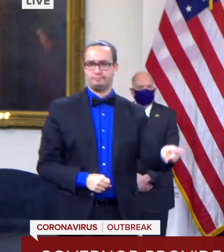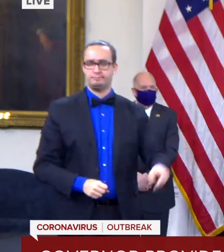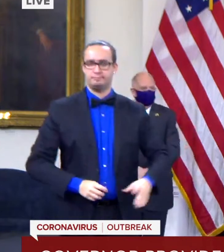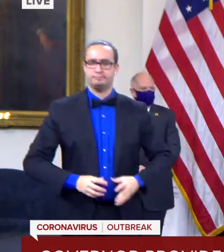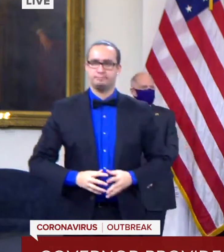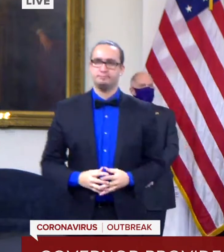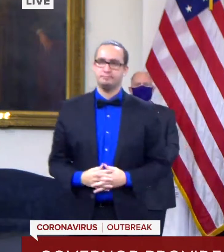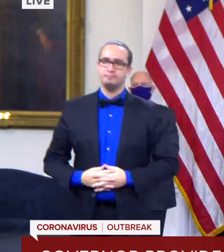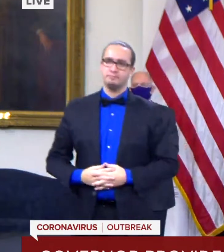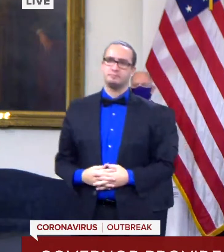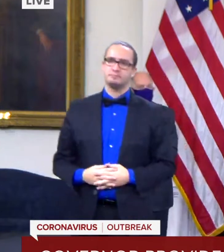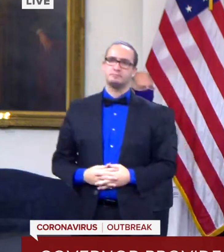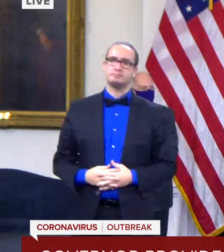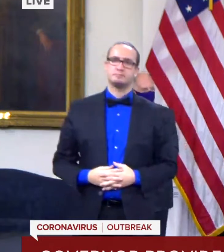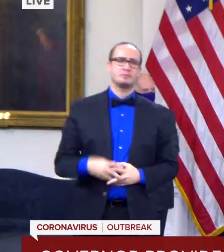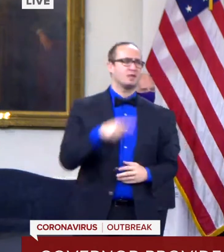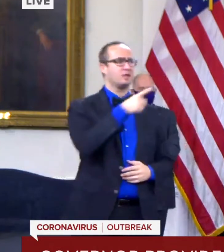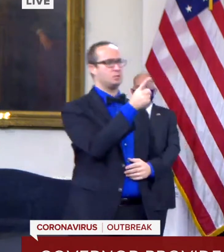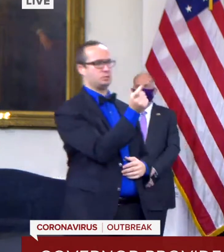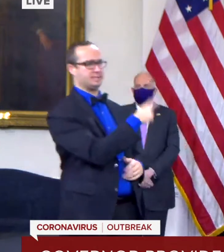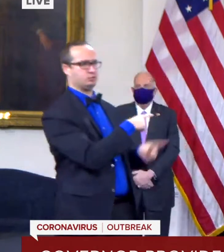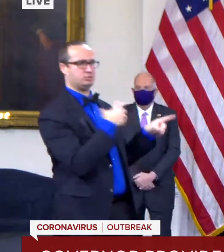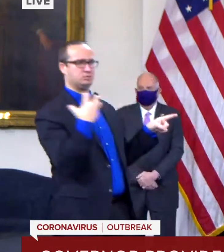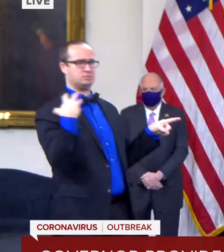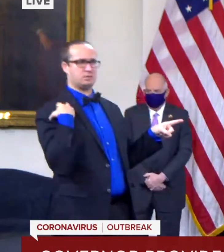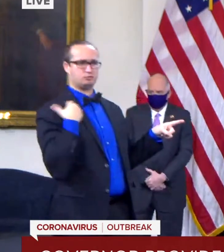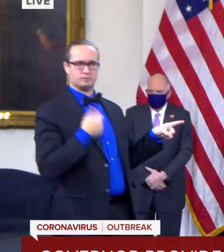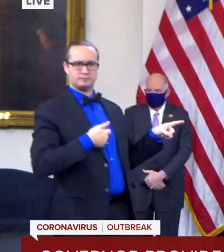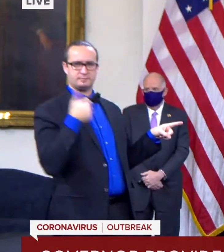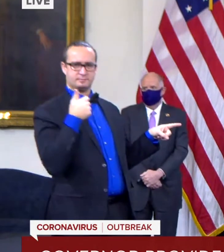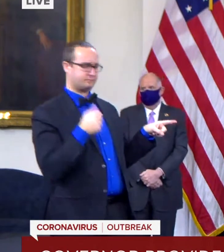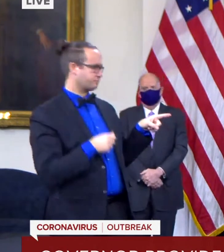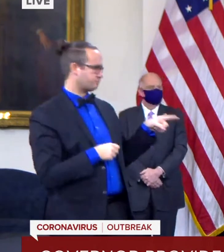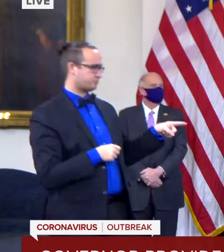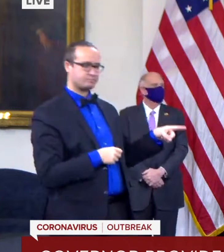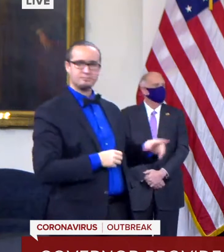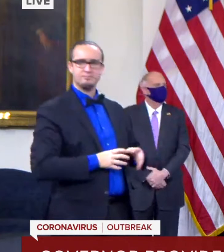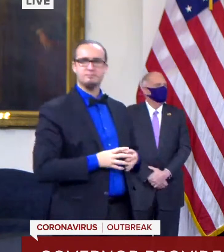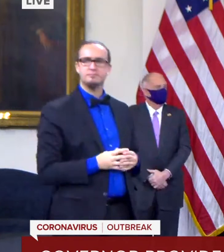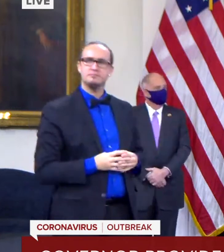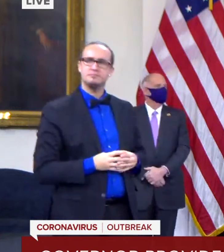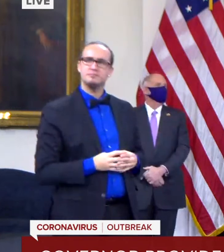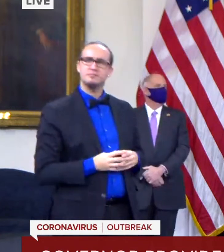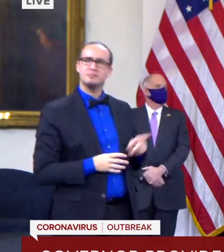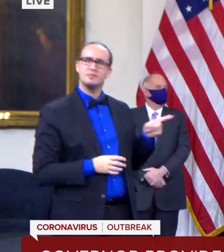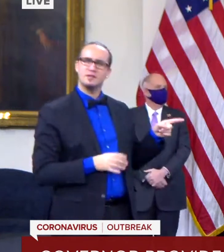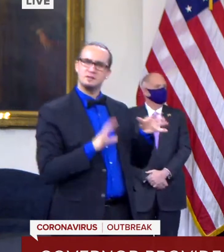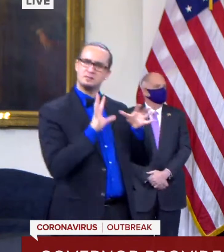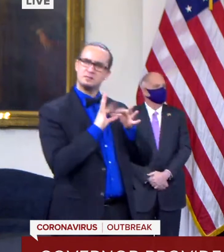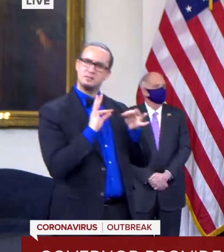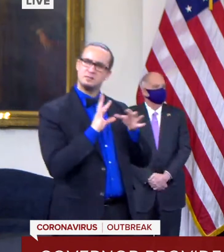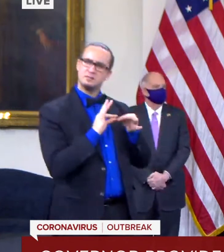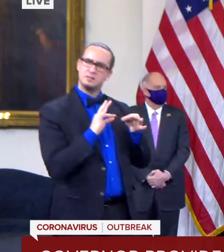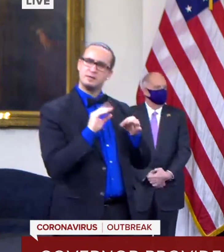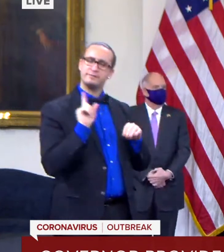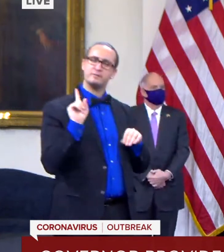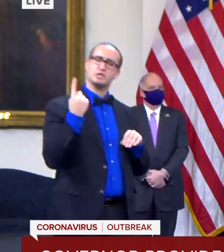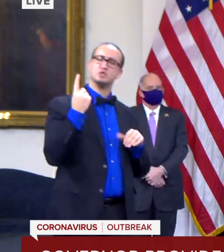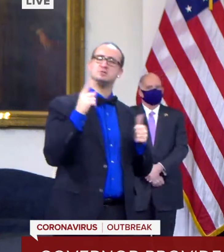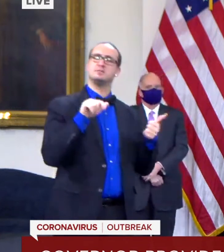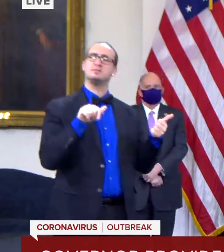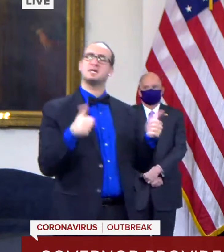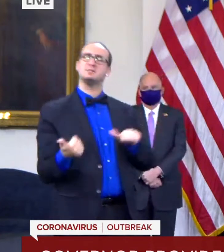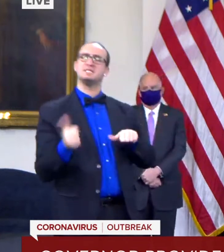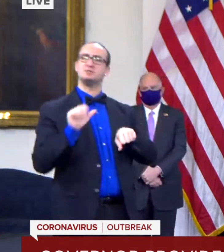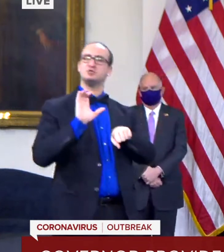I'm trying, sir. Councilman also was mentioned about First Baptist Church, so they're on month 15. Can